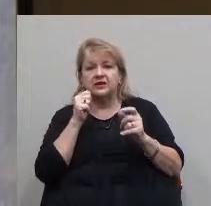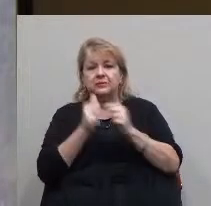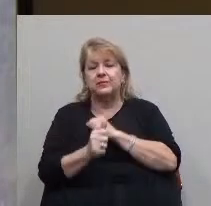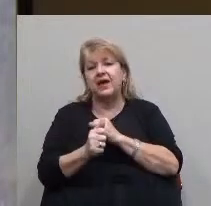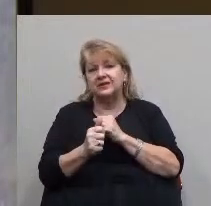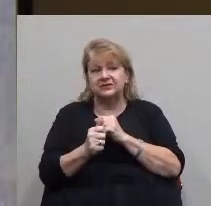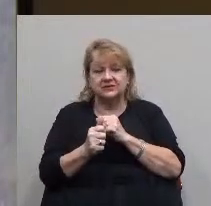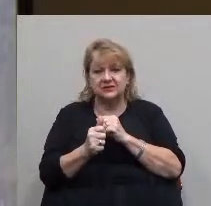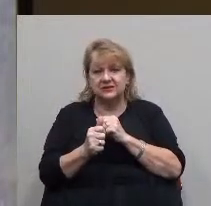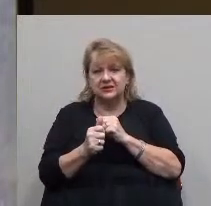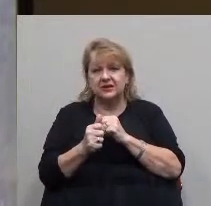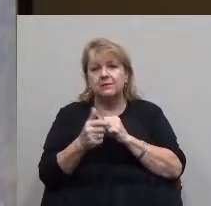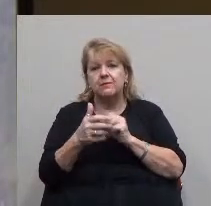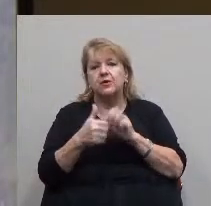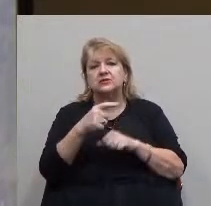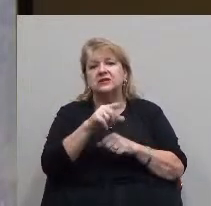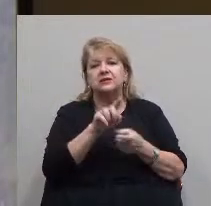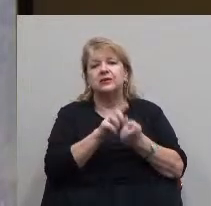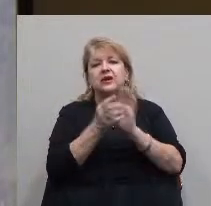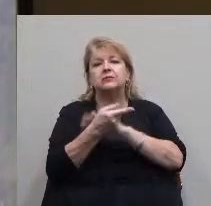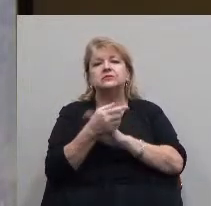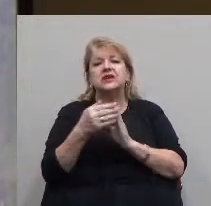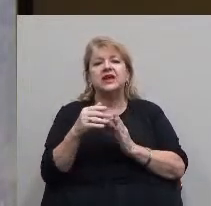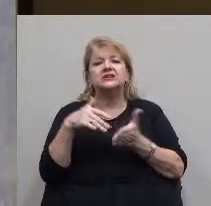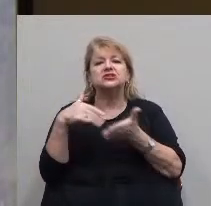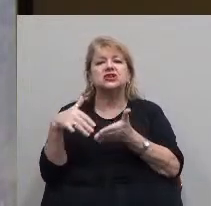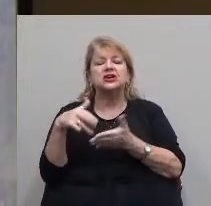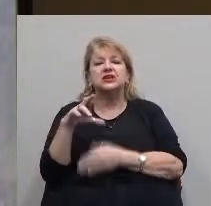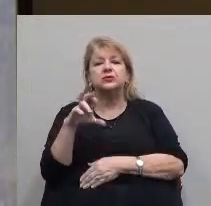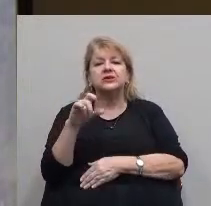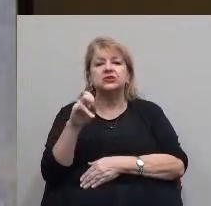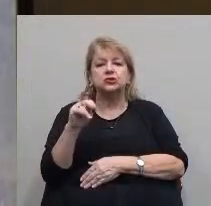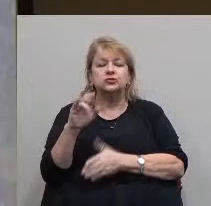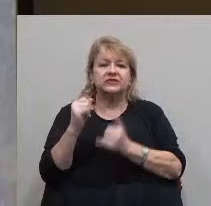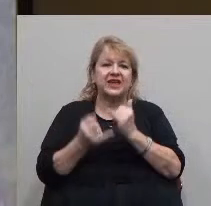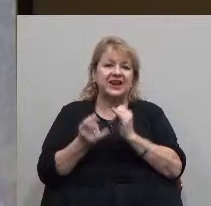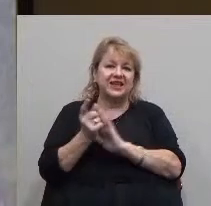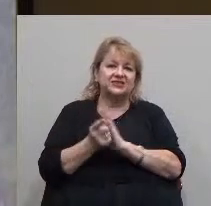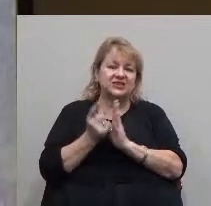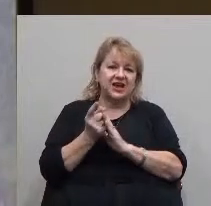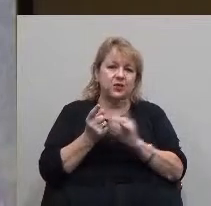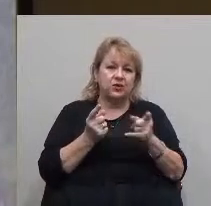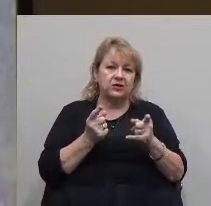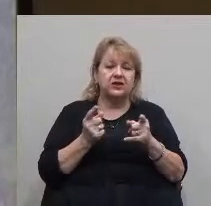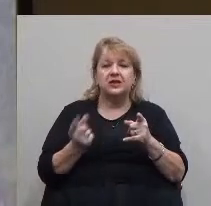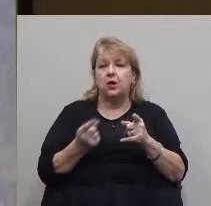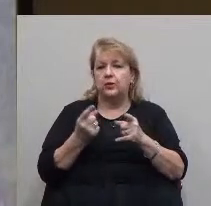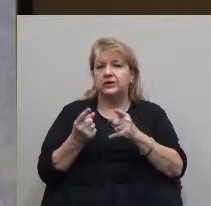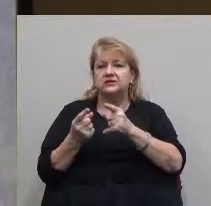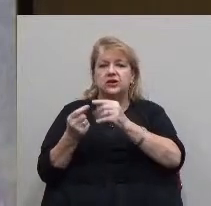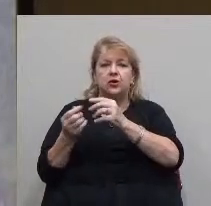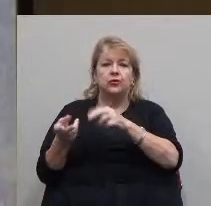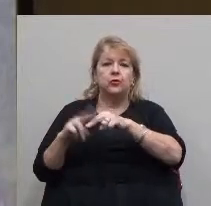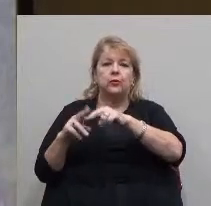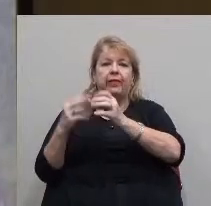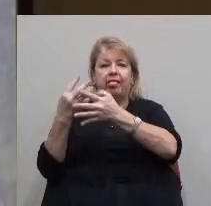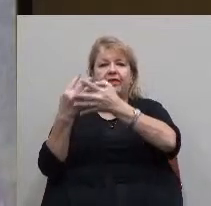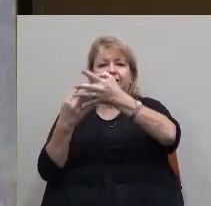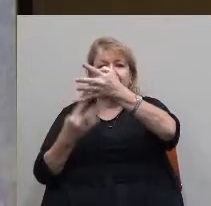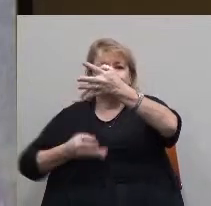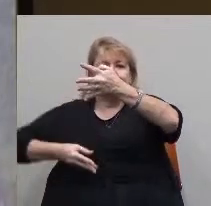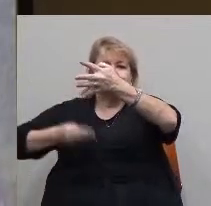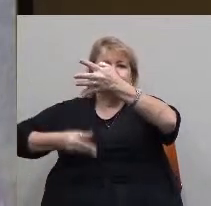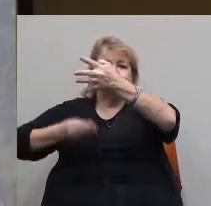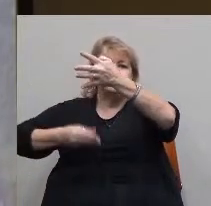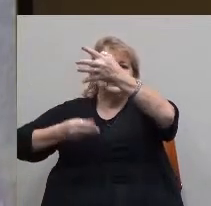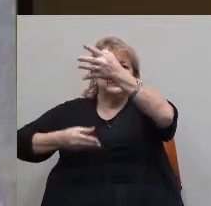finish line. Mostly they'll turn into study resolutions, and that adds to our always growing list of studies and